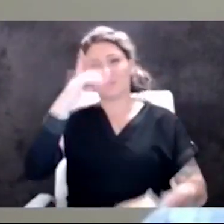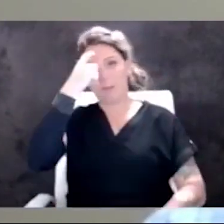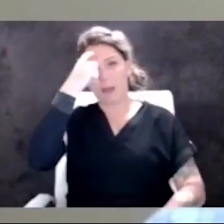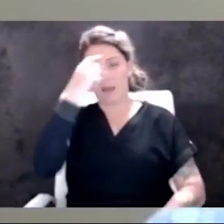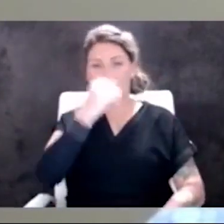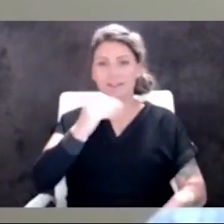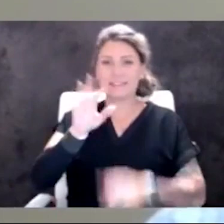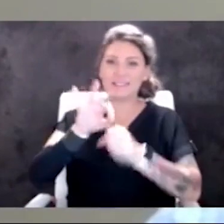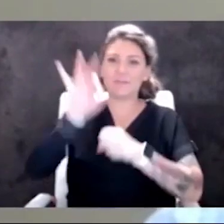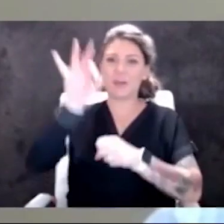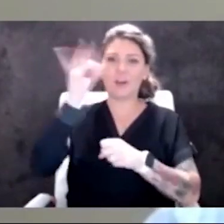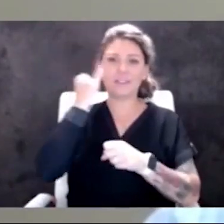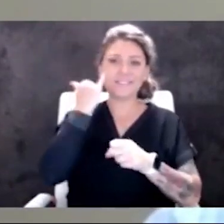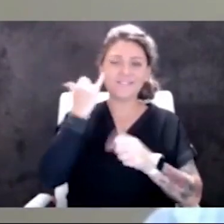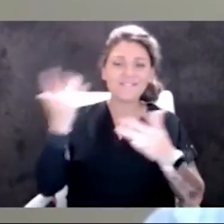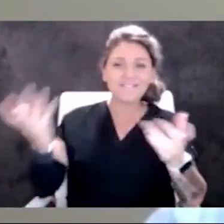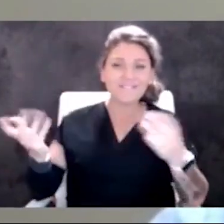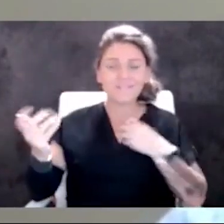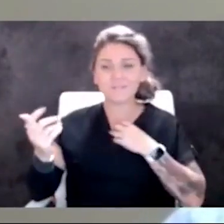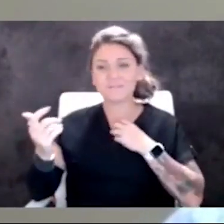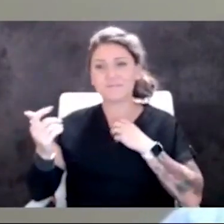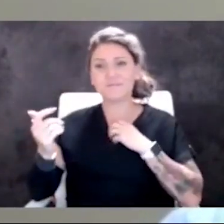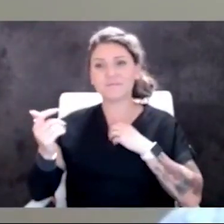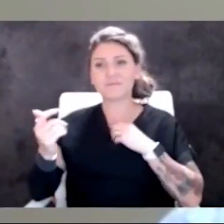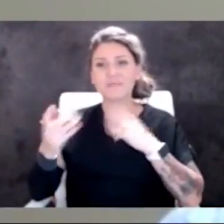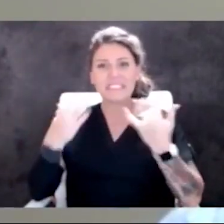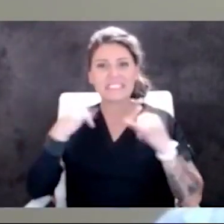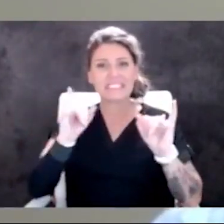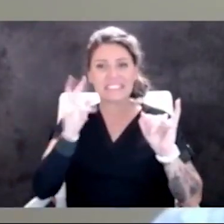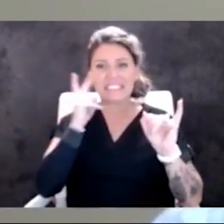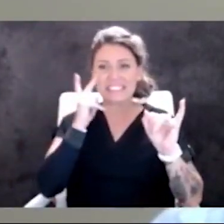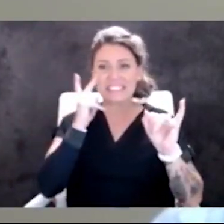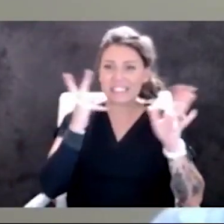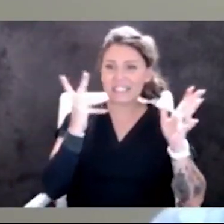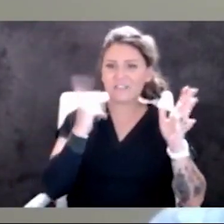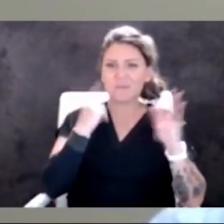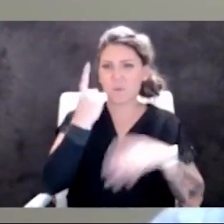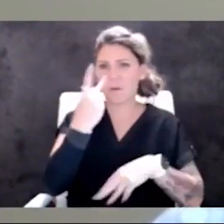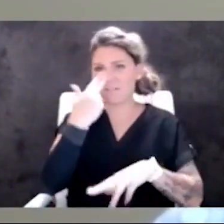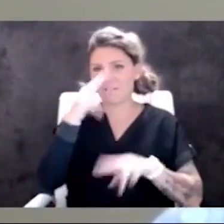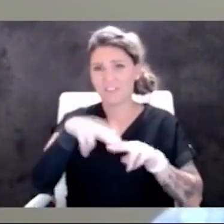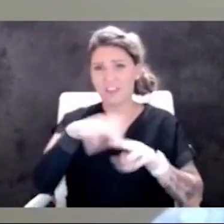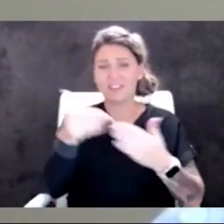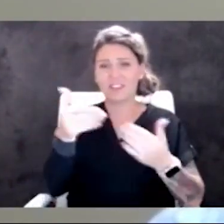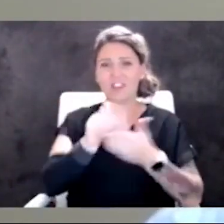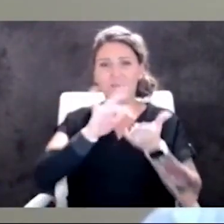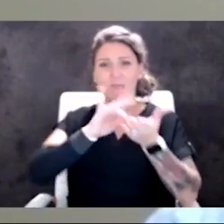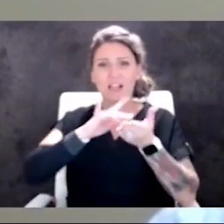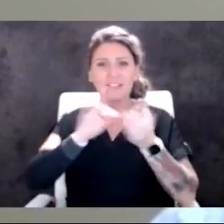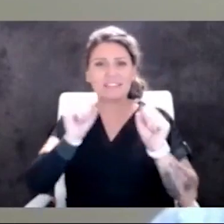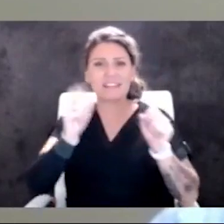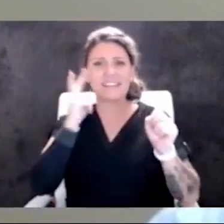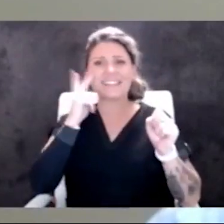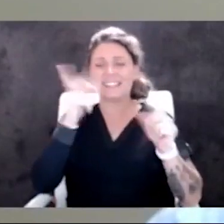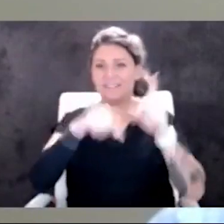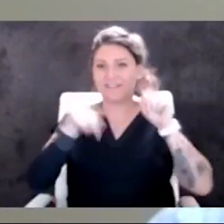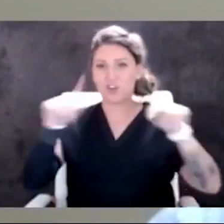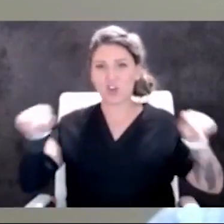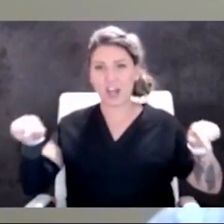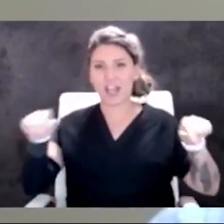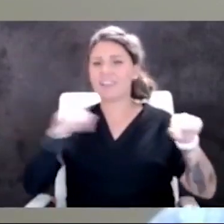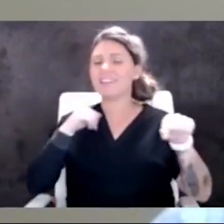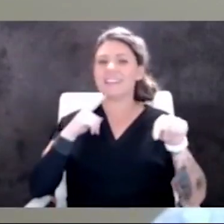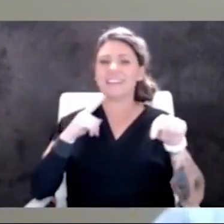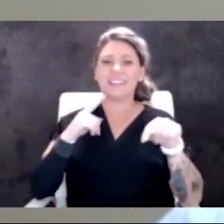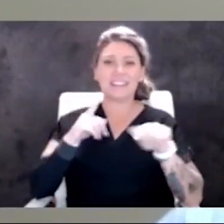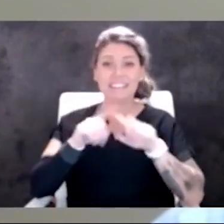spirits if we were still seeing. I mean, I think one of the fun things about medicine is how you can see so much variety and so many different things